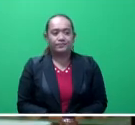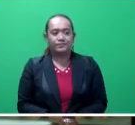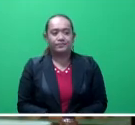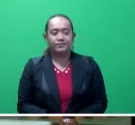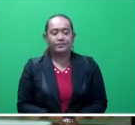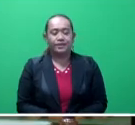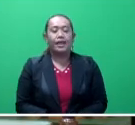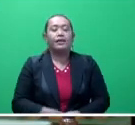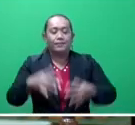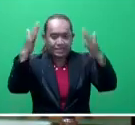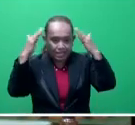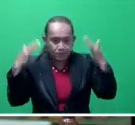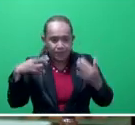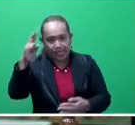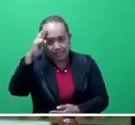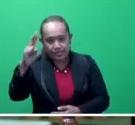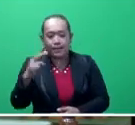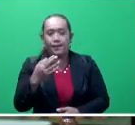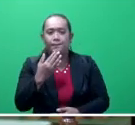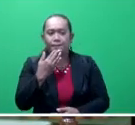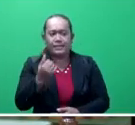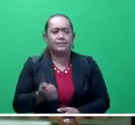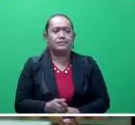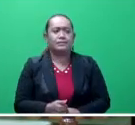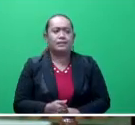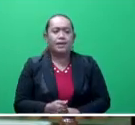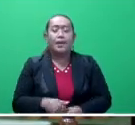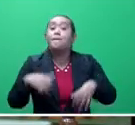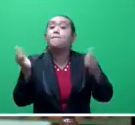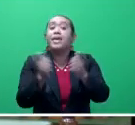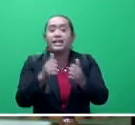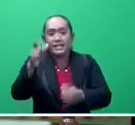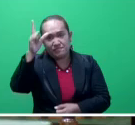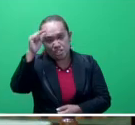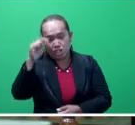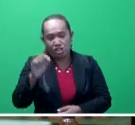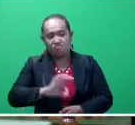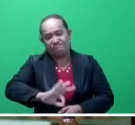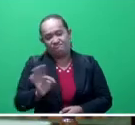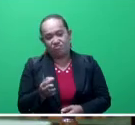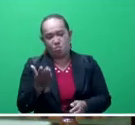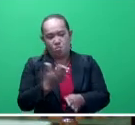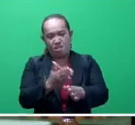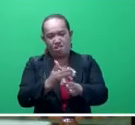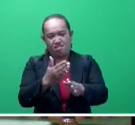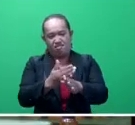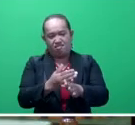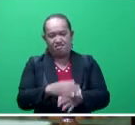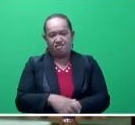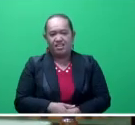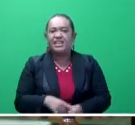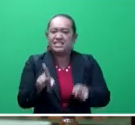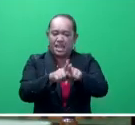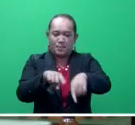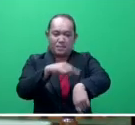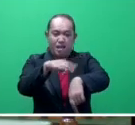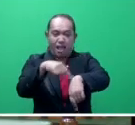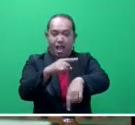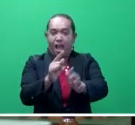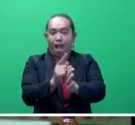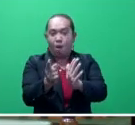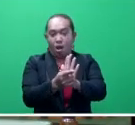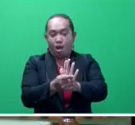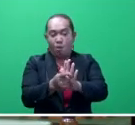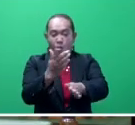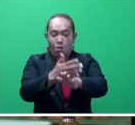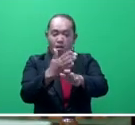Mr. Speaker, sir, with so many Fijians still out of work and on reduced hours, a considerable portion of this budget is